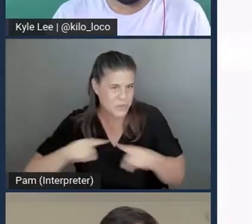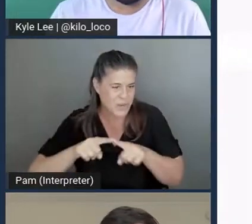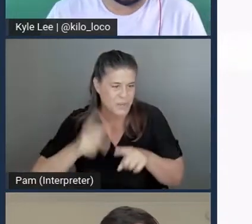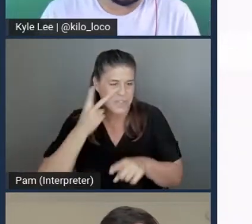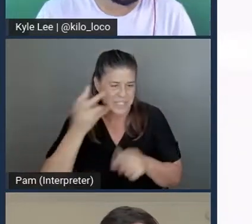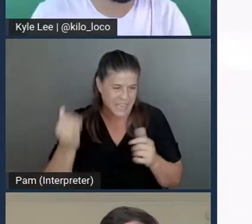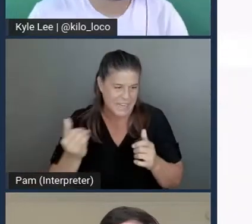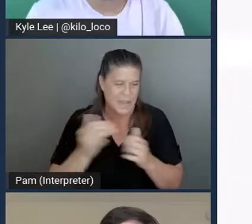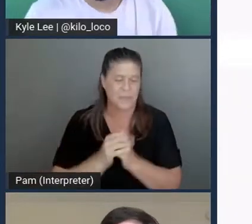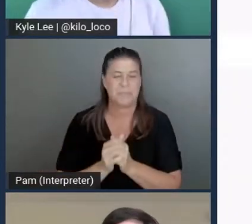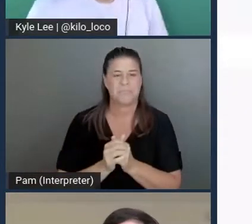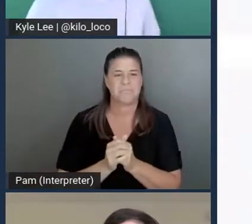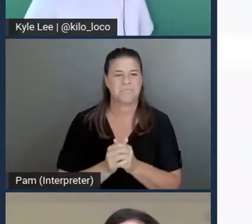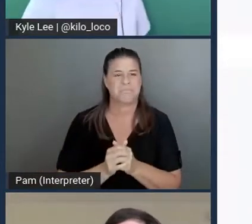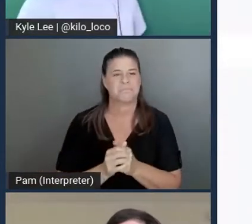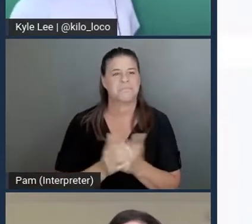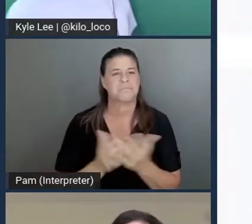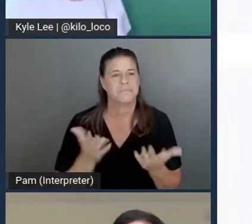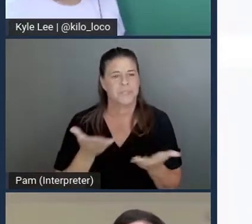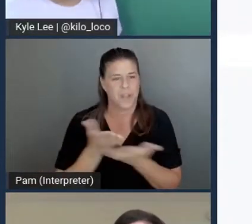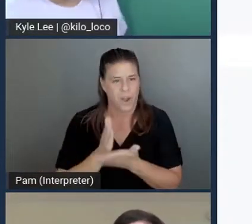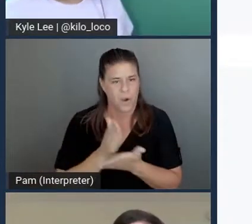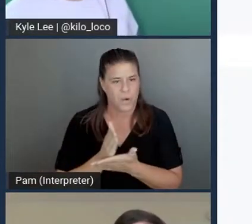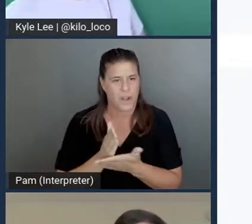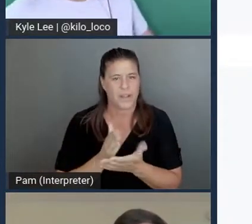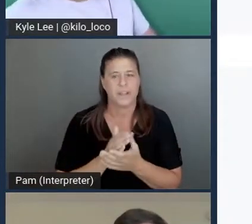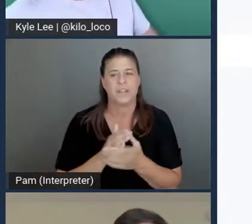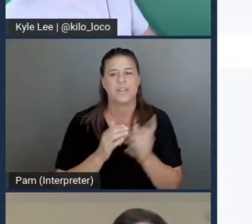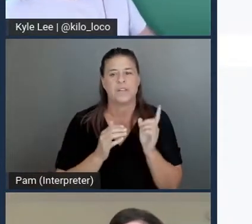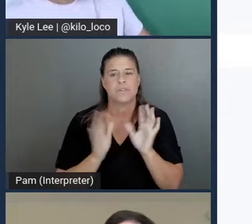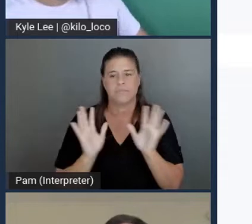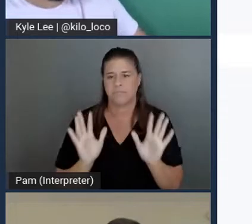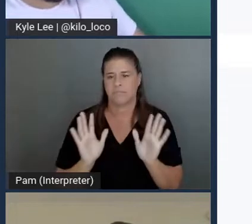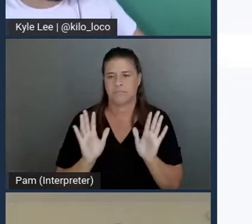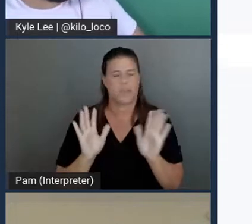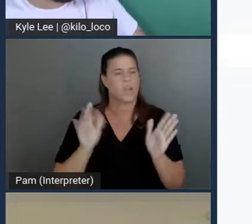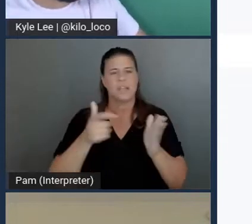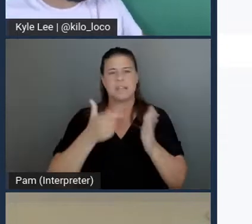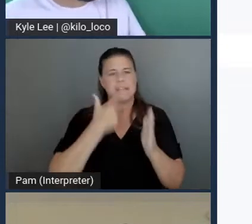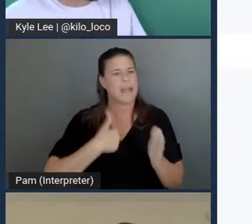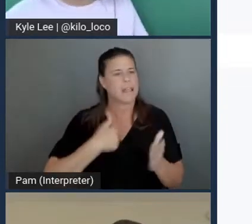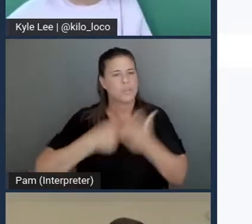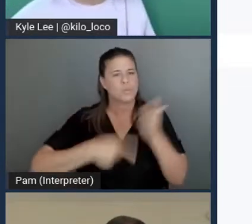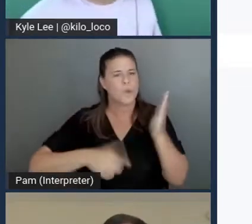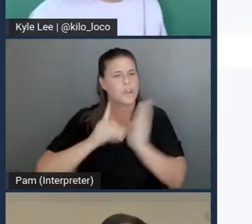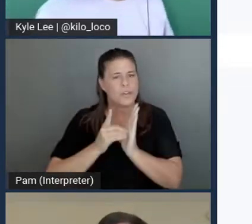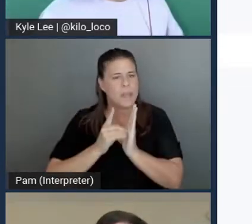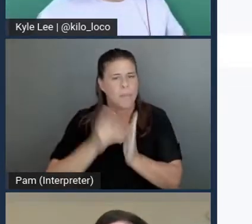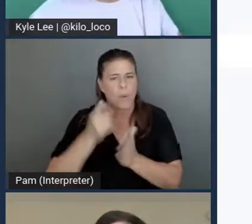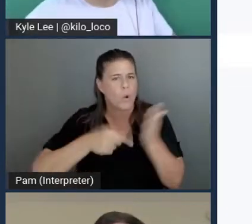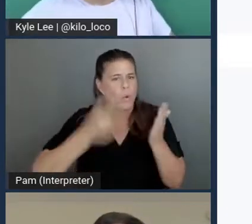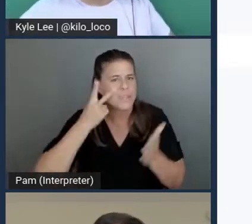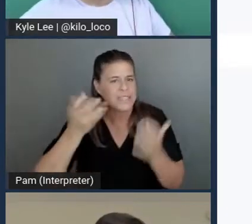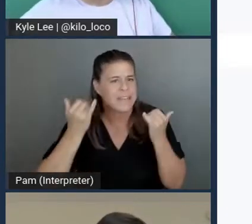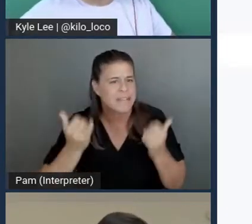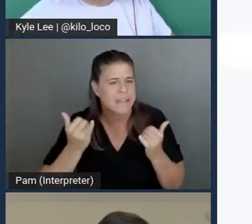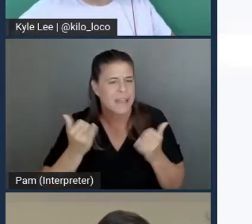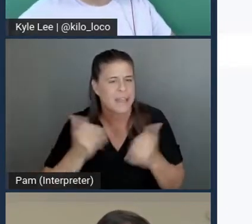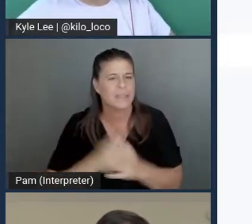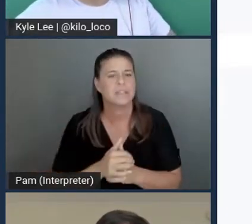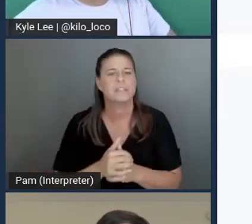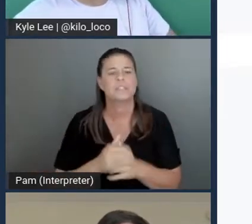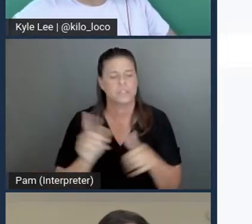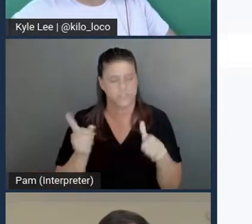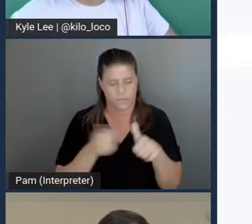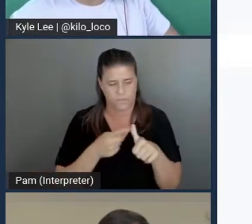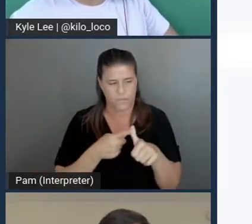now. Okay. So. All right. So tell us what you will be demoing, first of all. Tell us what we will be seeing today. Absolutely. So first,